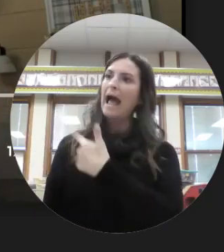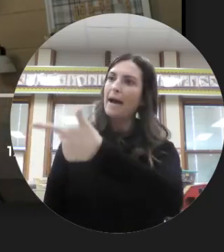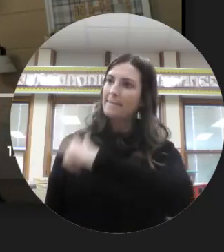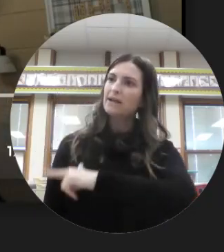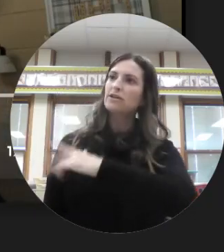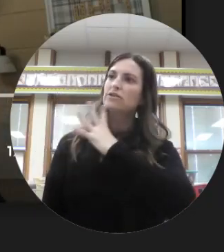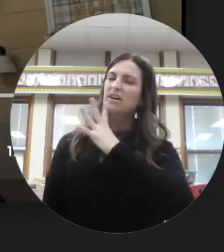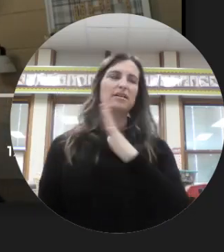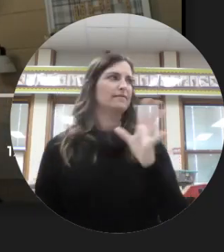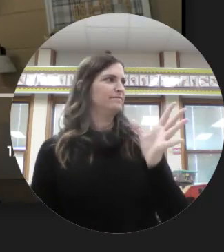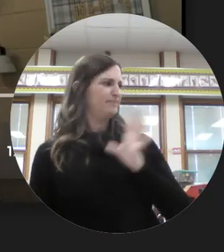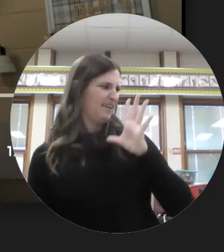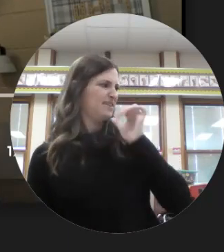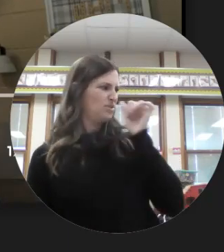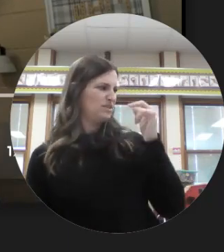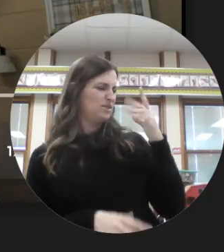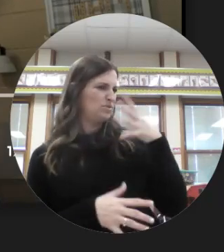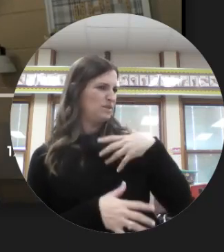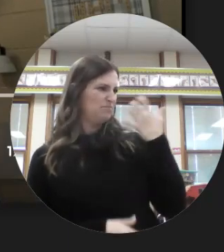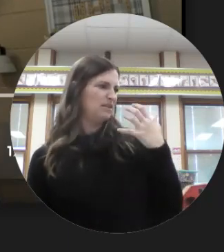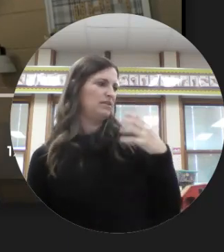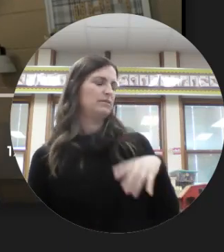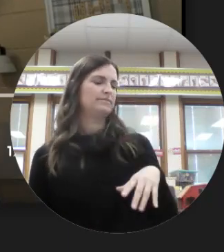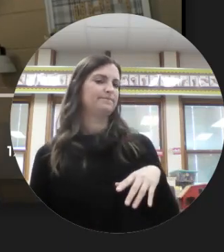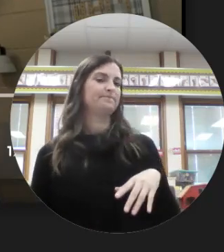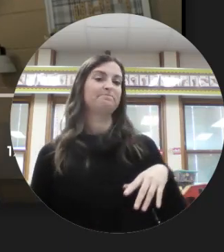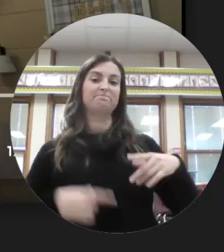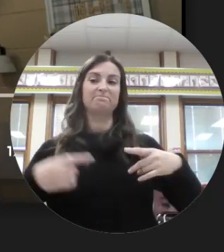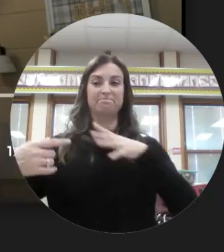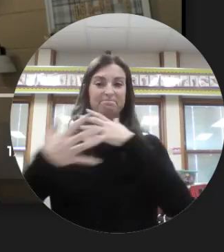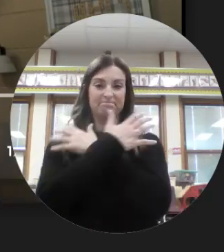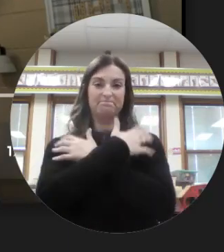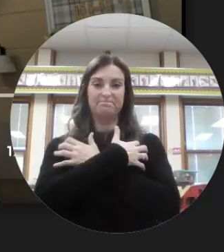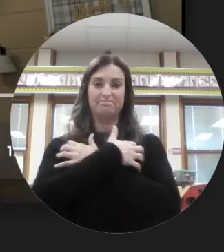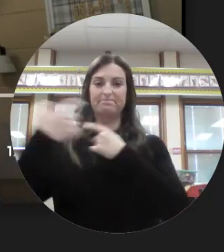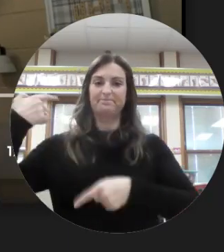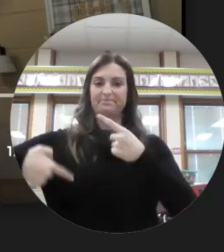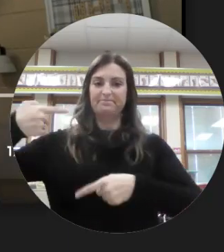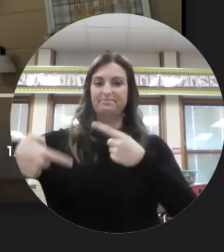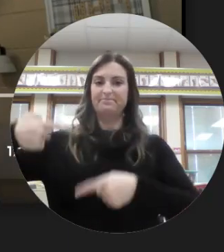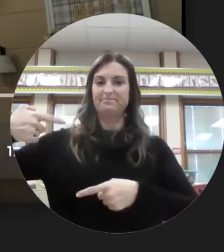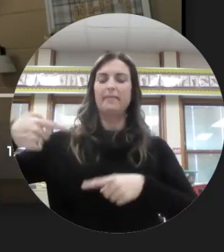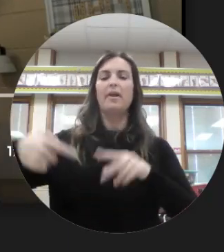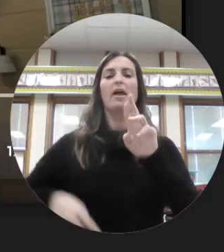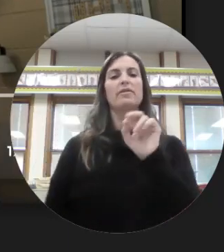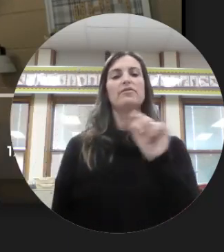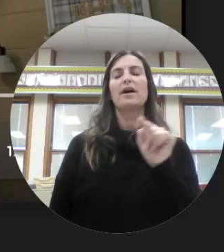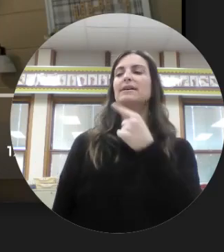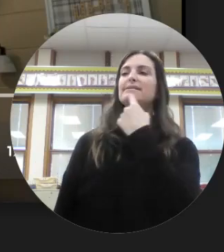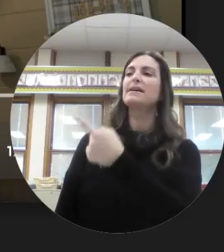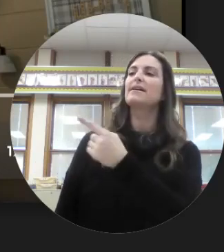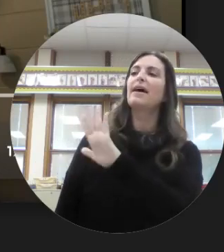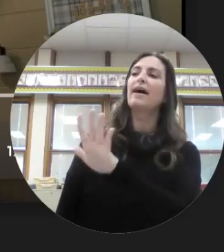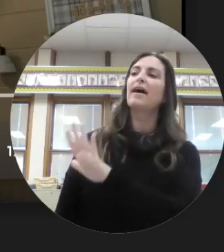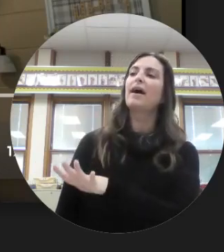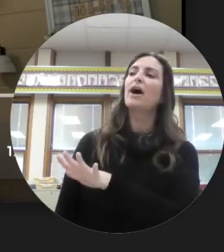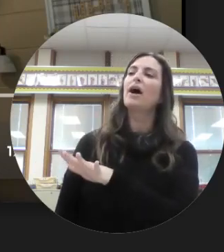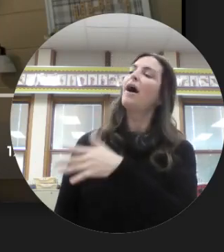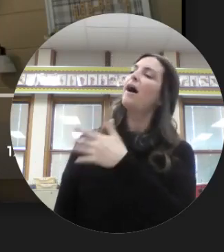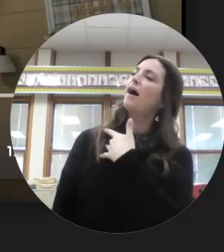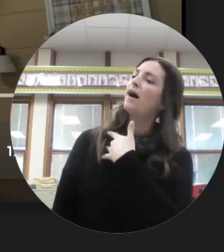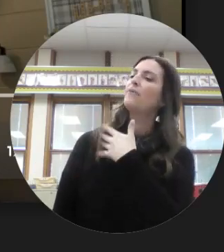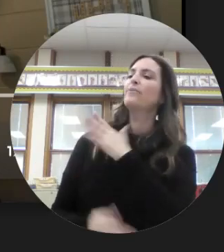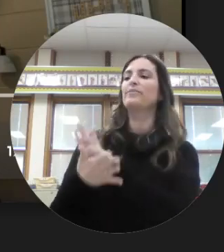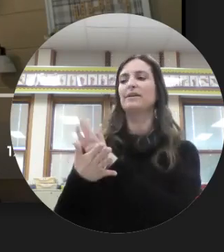you don't have to be so mean about it. The bickering bears were interrupted by the robot's friendliest voice. With whom do I have the pleasure